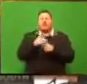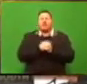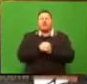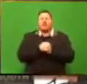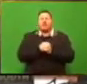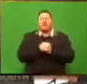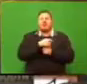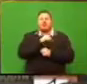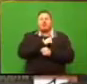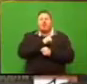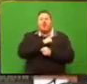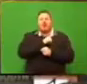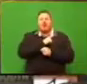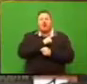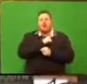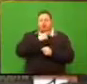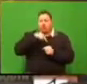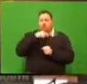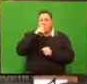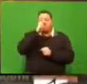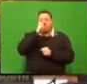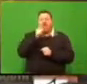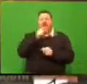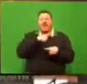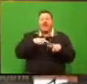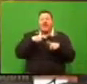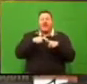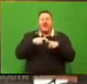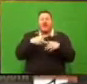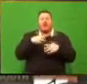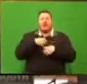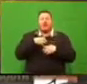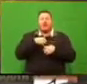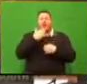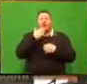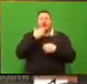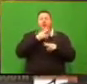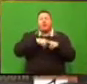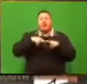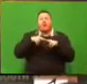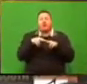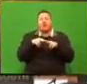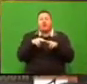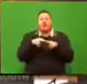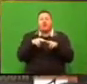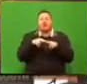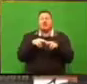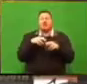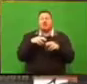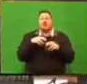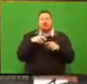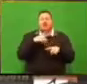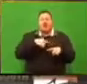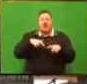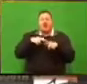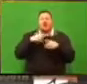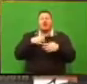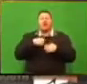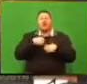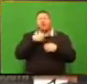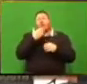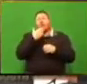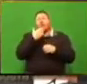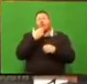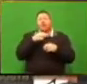Mkhonto weSizwe, we believe that the land belongs to the nation and the land belongs to the people.